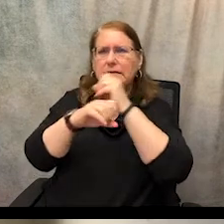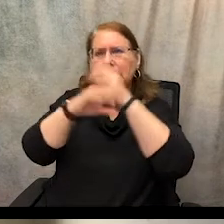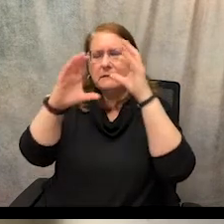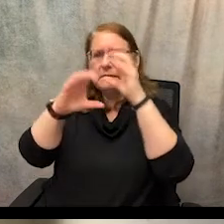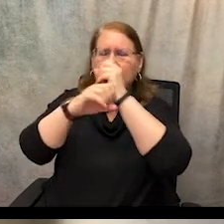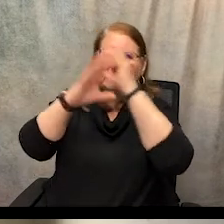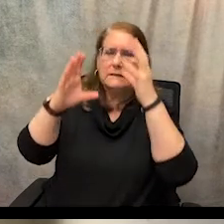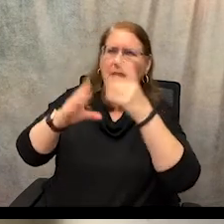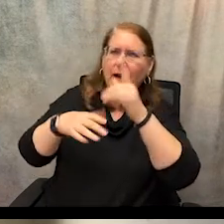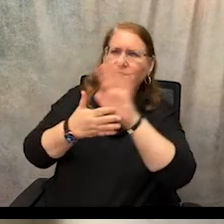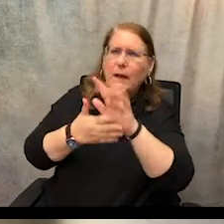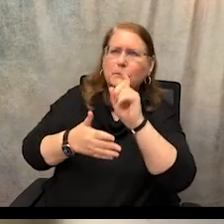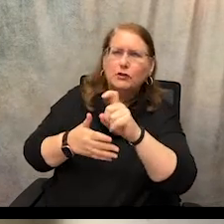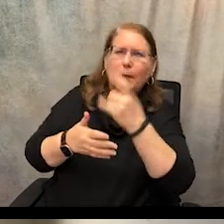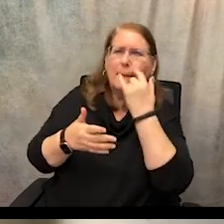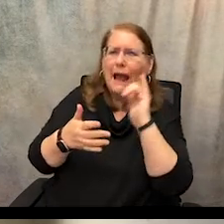like.